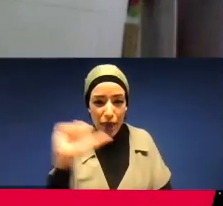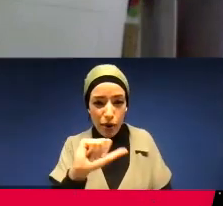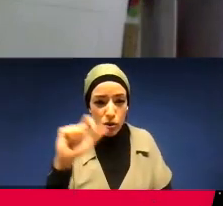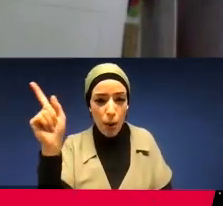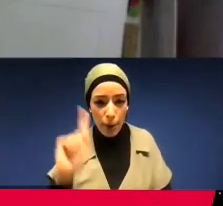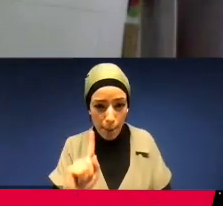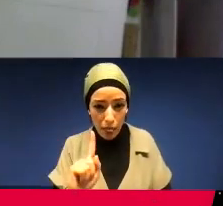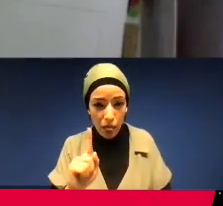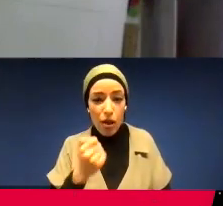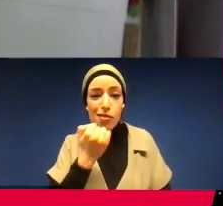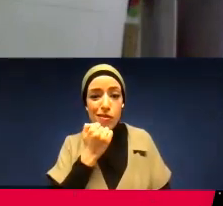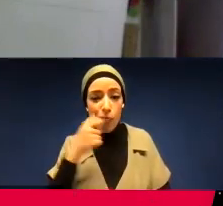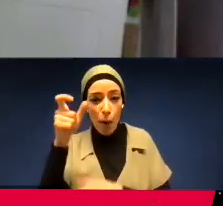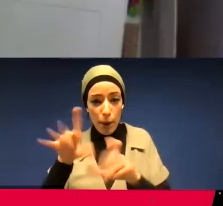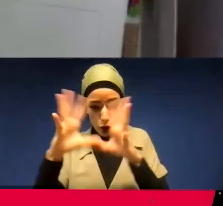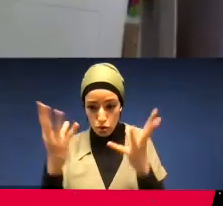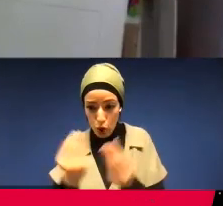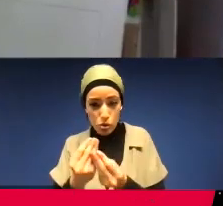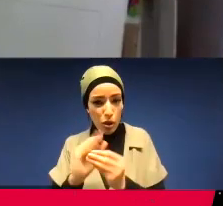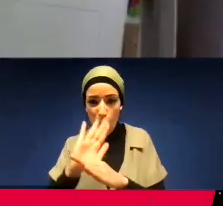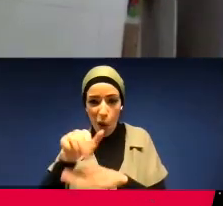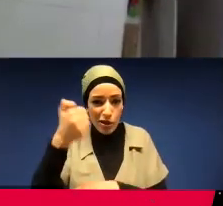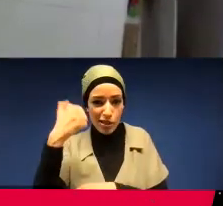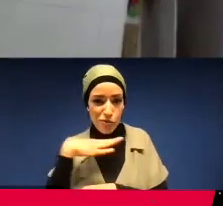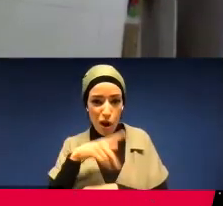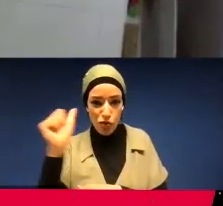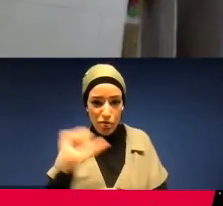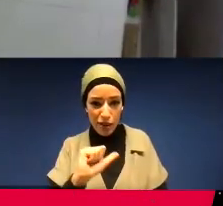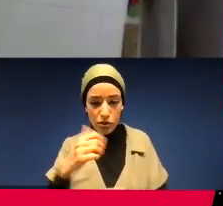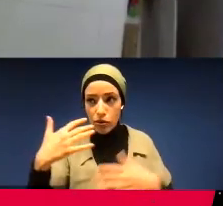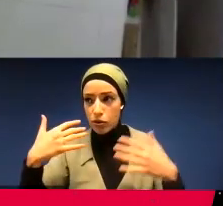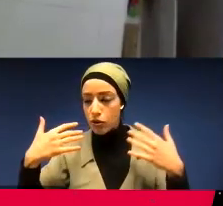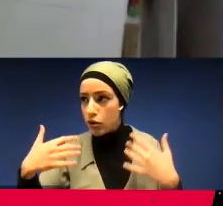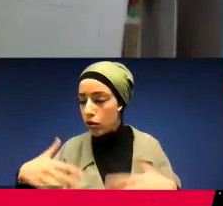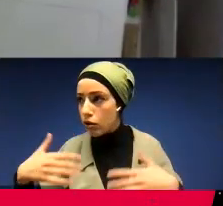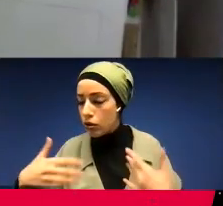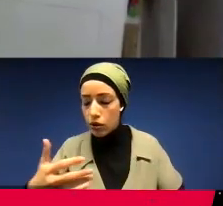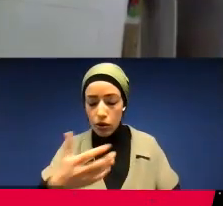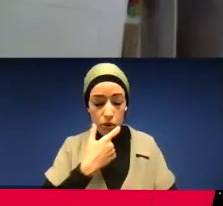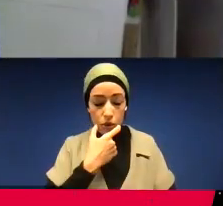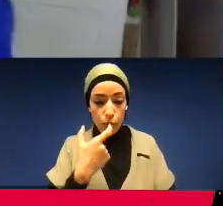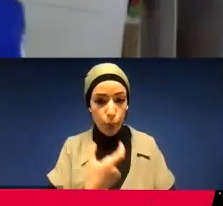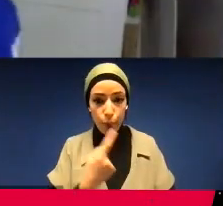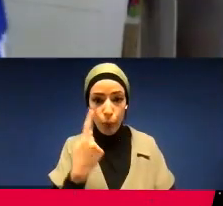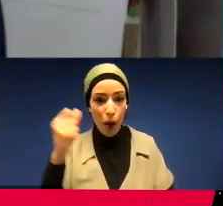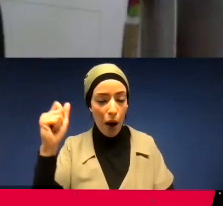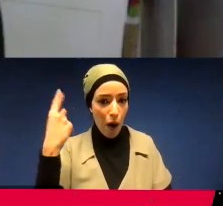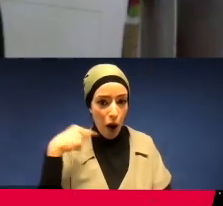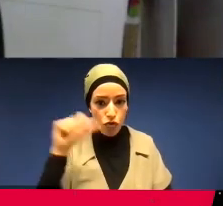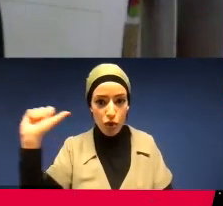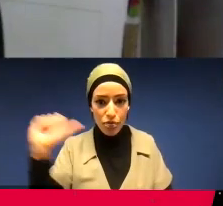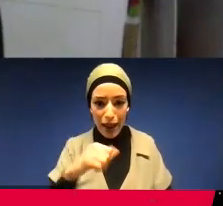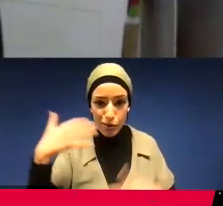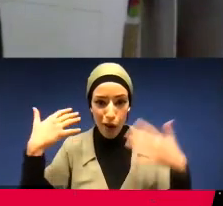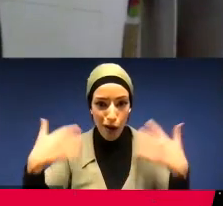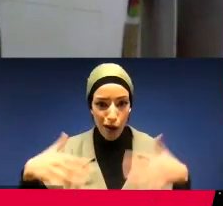in a population which do not exceed 600,000, it's a massive number. And if all of them,